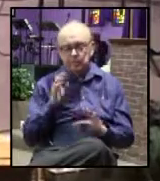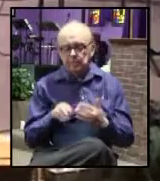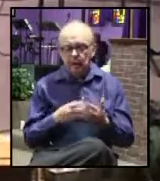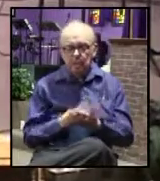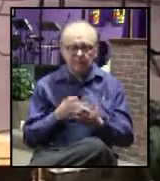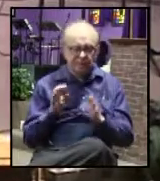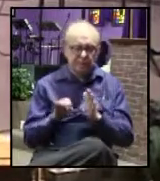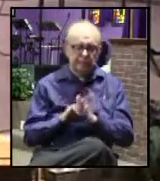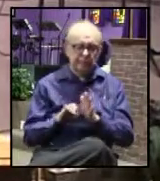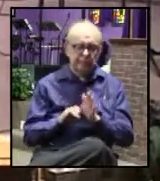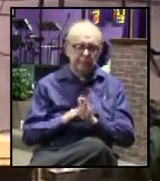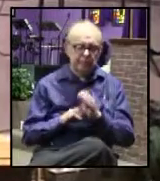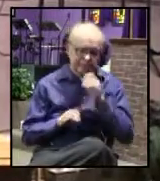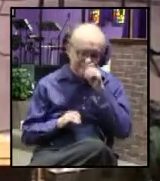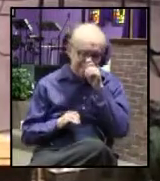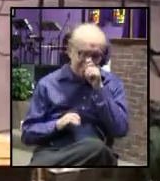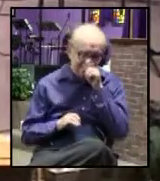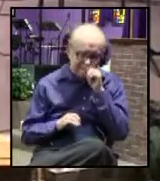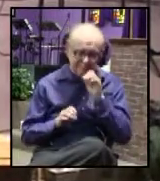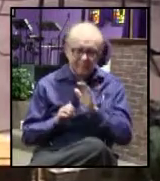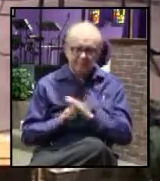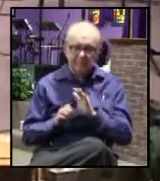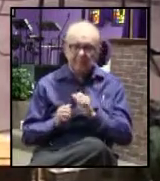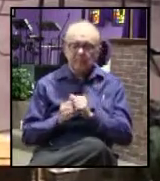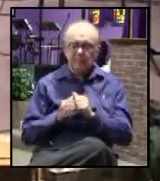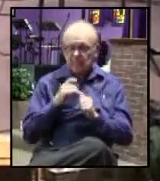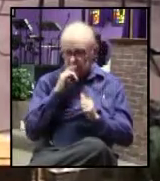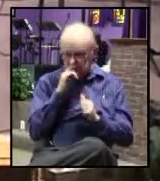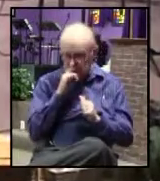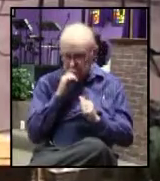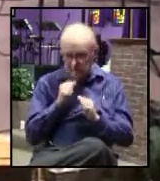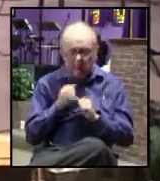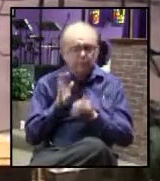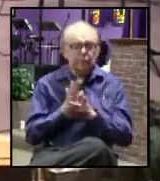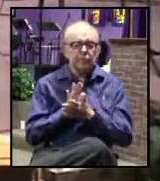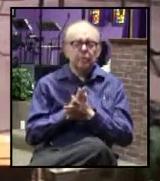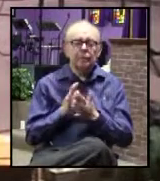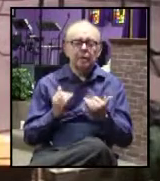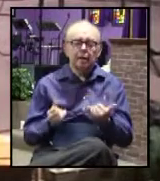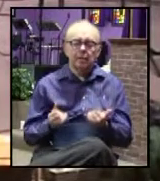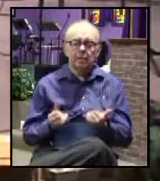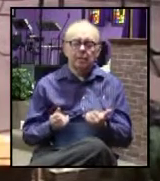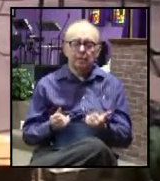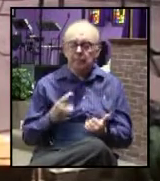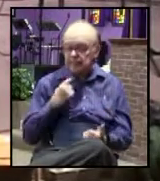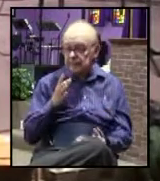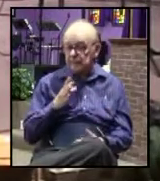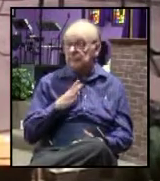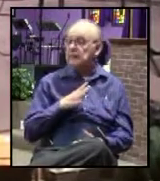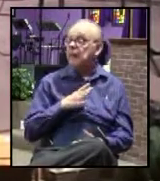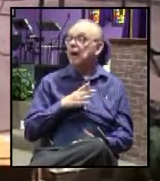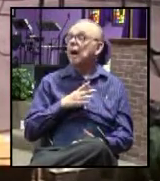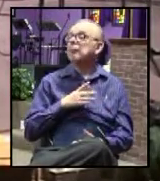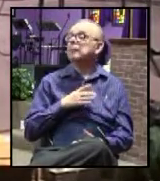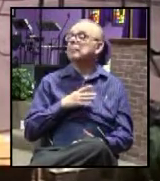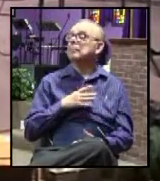this illustration. Ask a kid, how was school today? Fine.